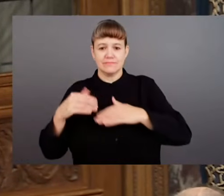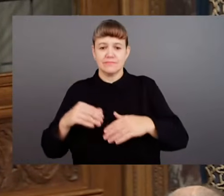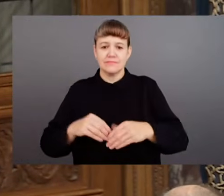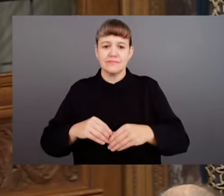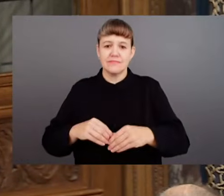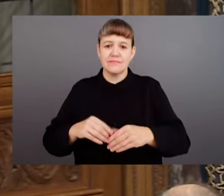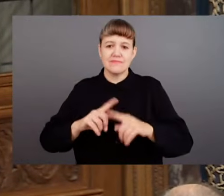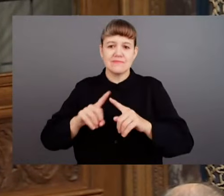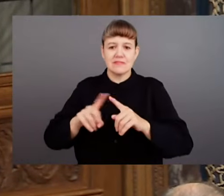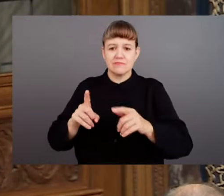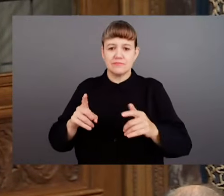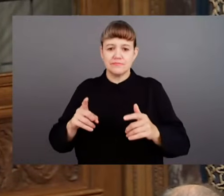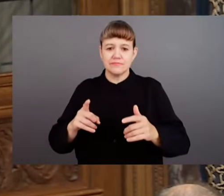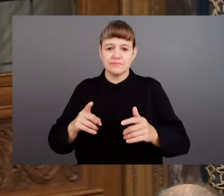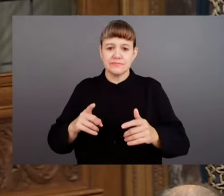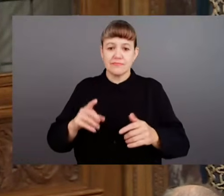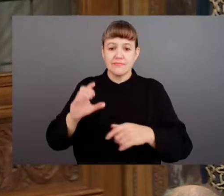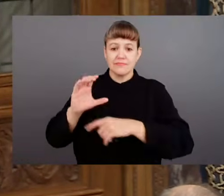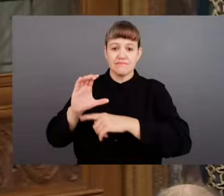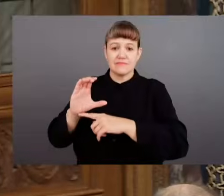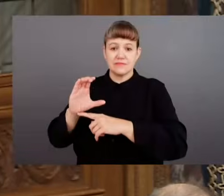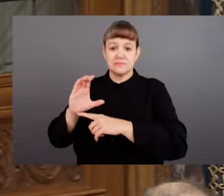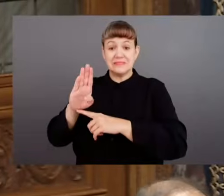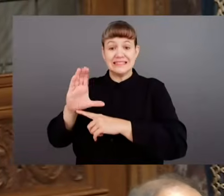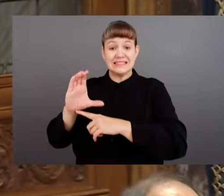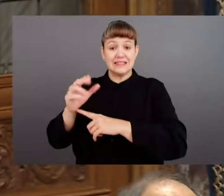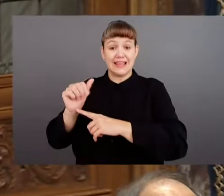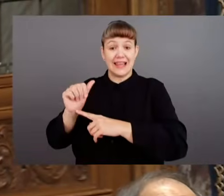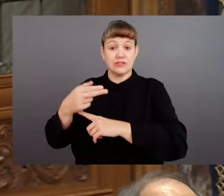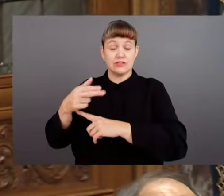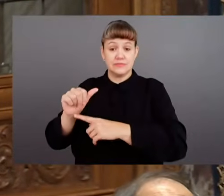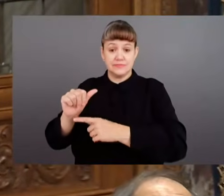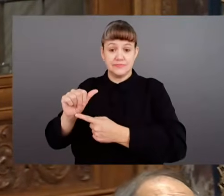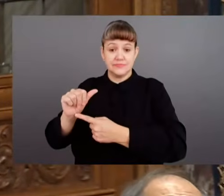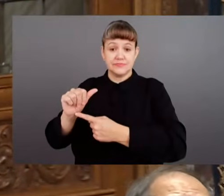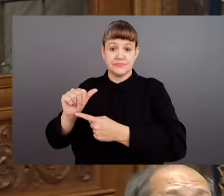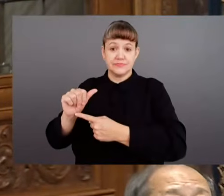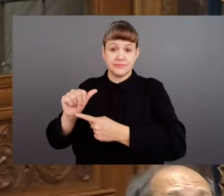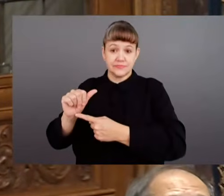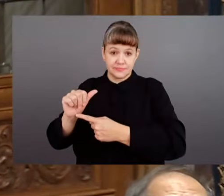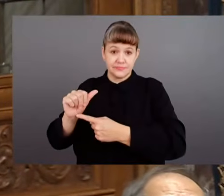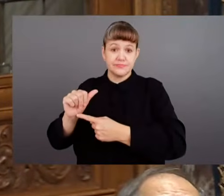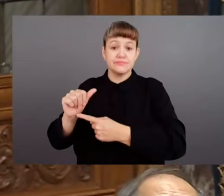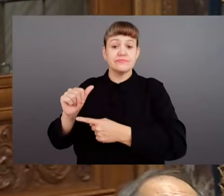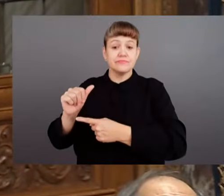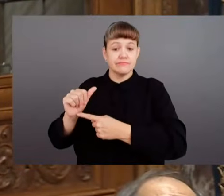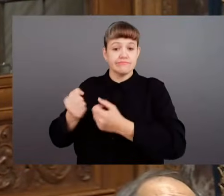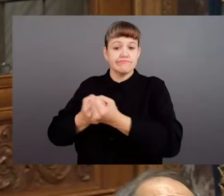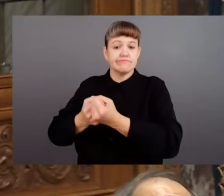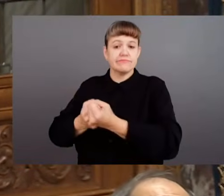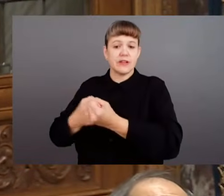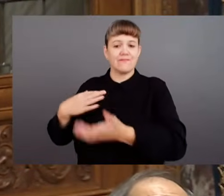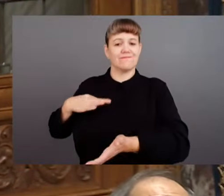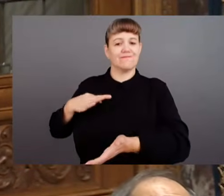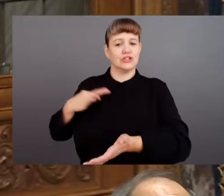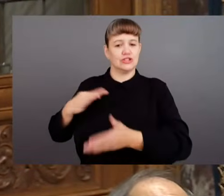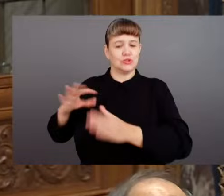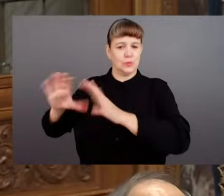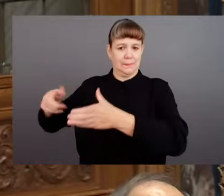volunteer-based membership organizations which support the needs of hospitals, healthcare centres, and health